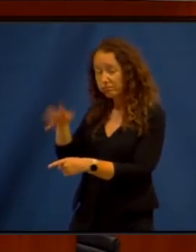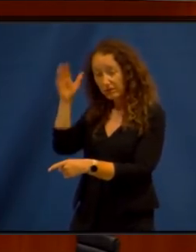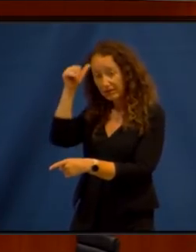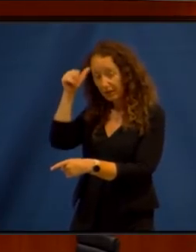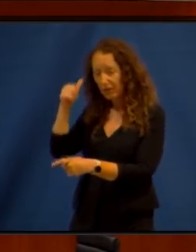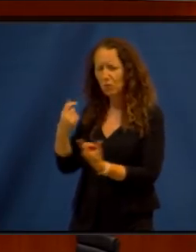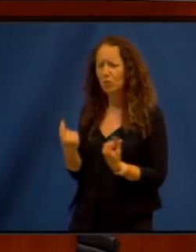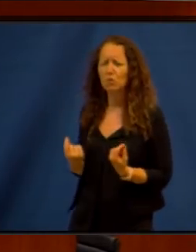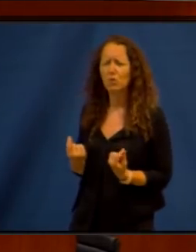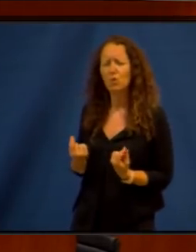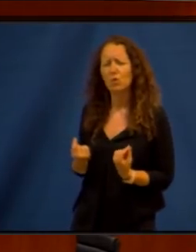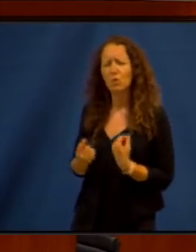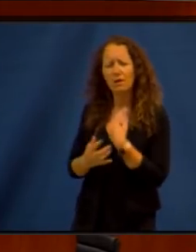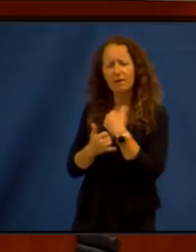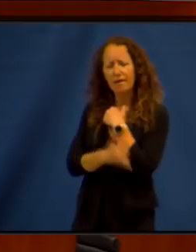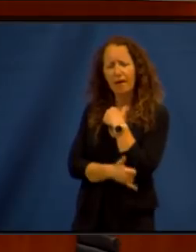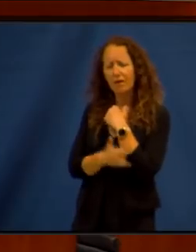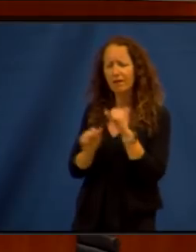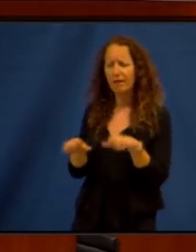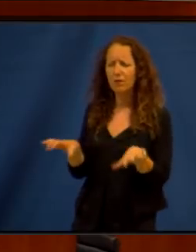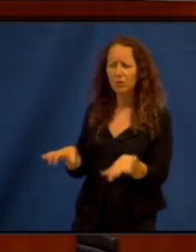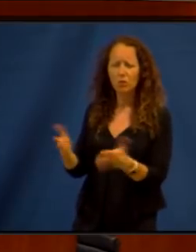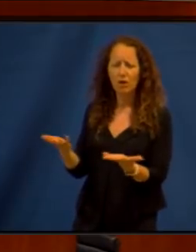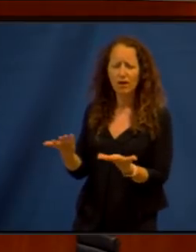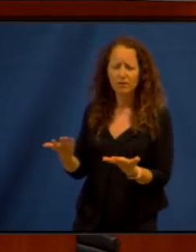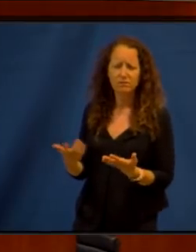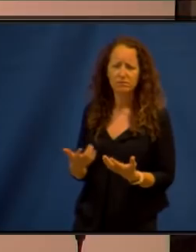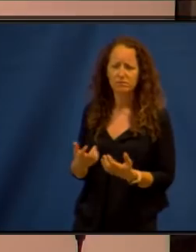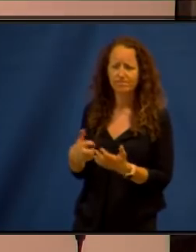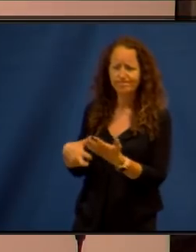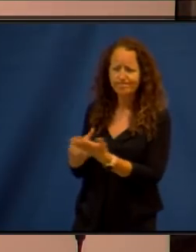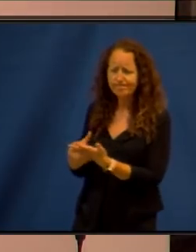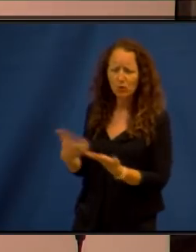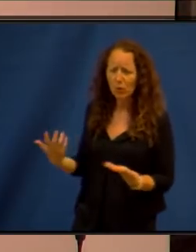enforcement option here? There is, yes.